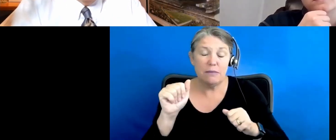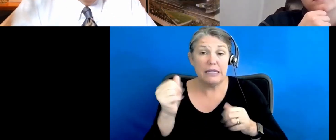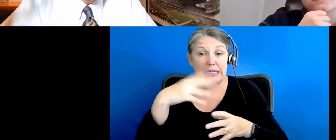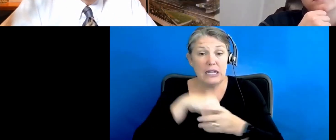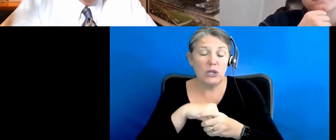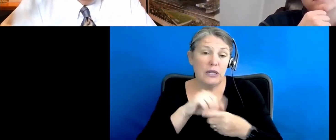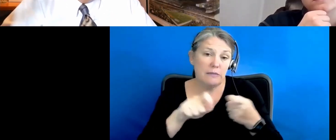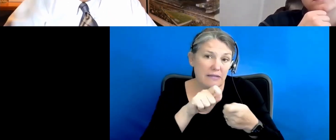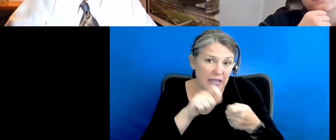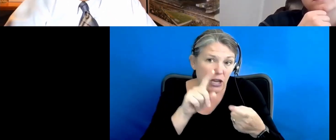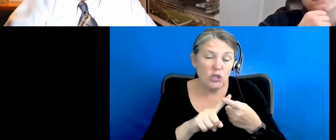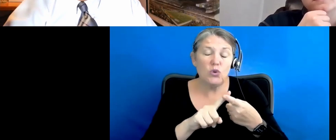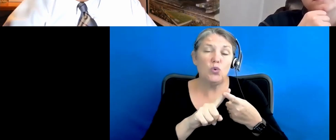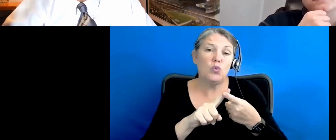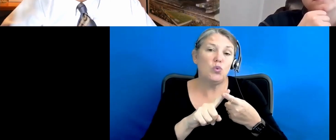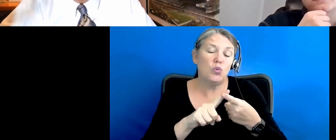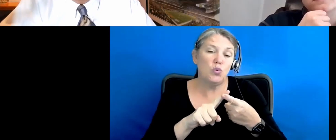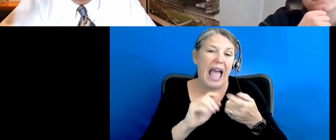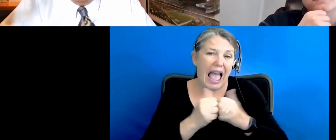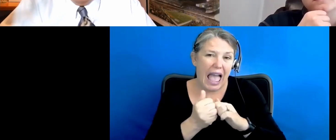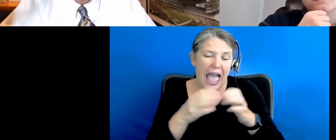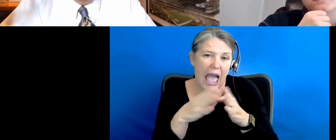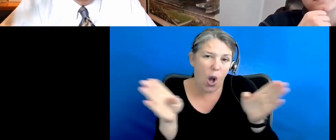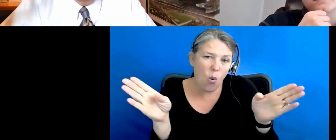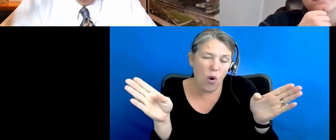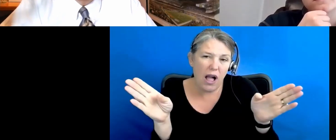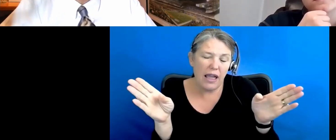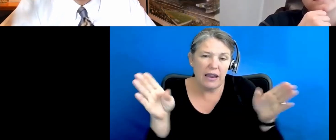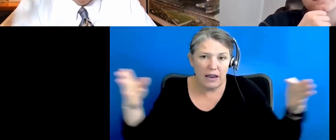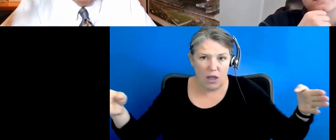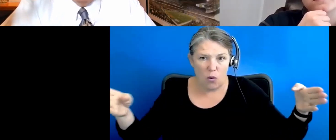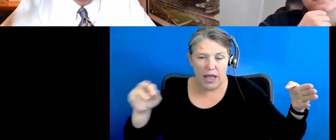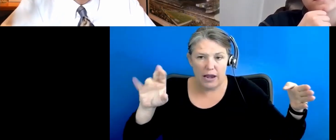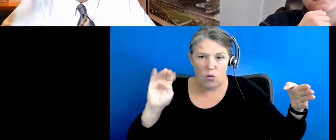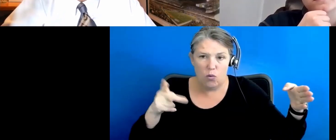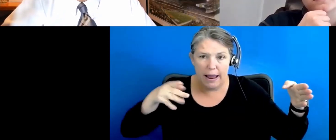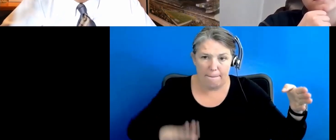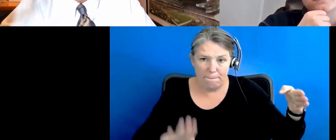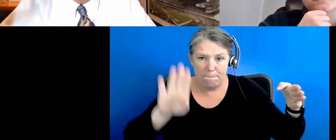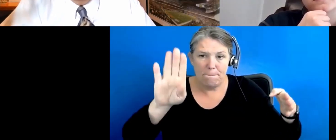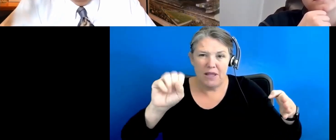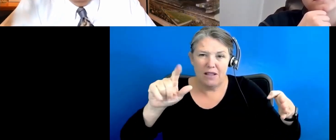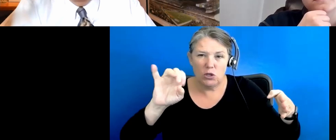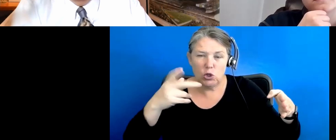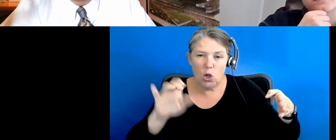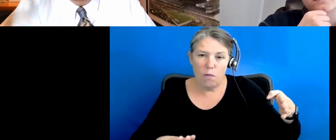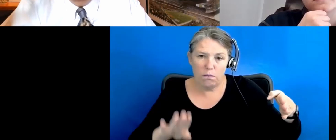including specifications on how wide a ramp should be into a building, the slope, how